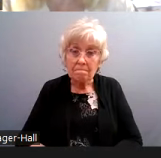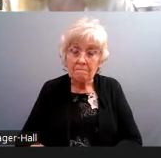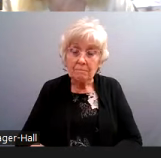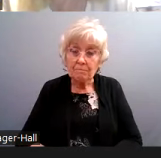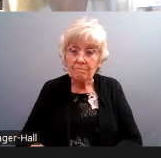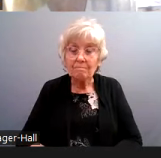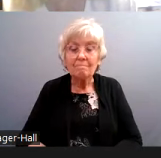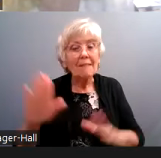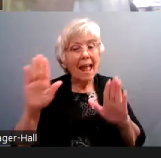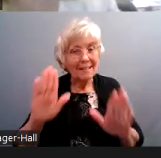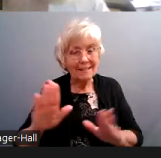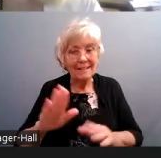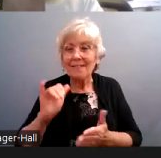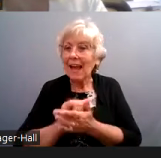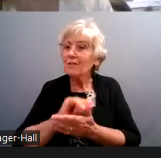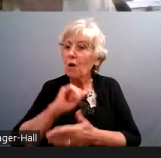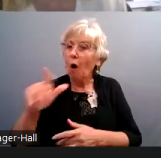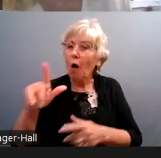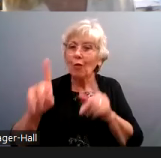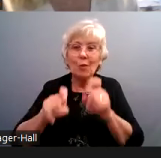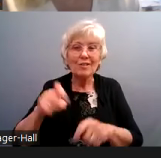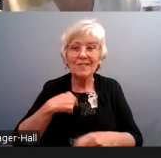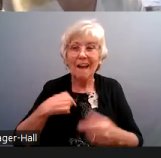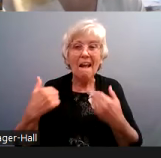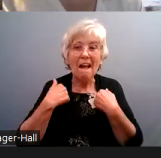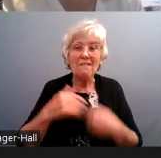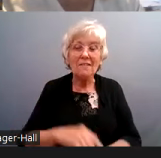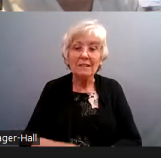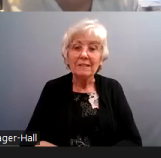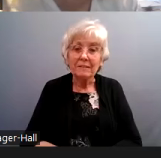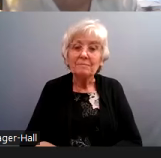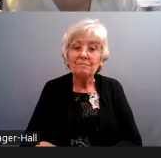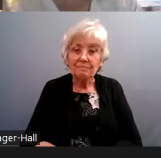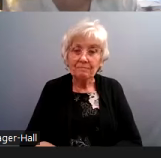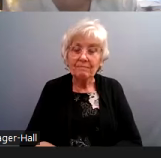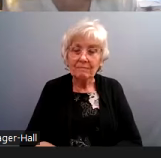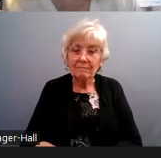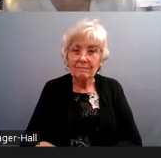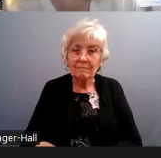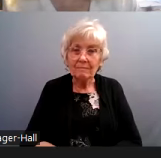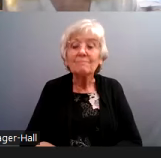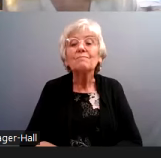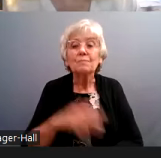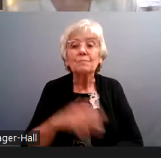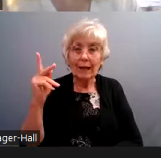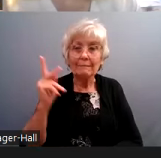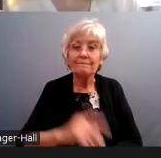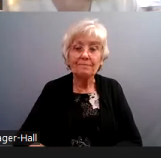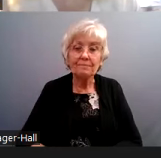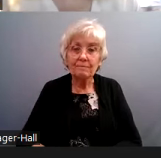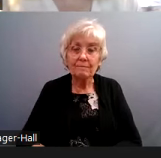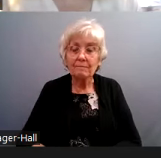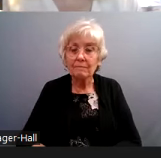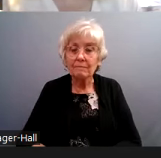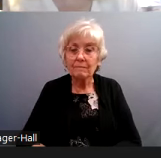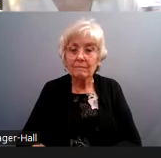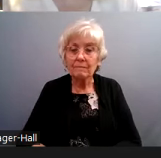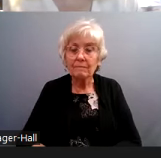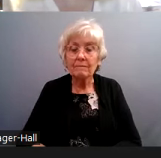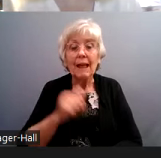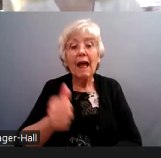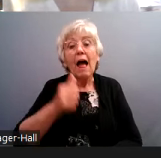Excellent. That's all the questions I have now. So Yeah. Okay. Okay. So